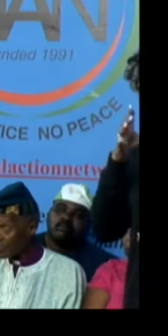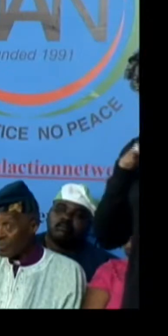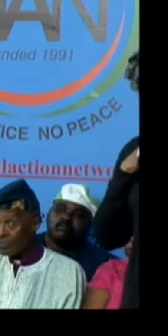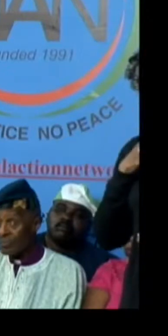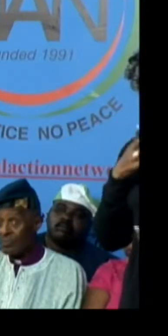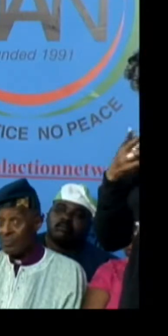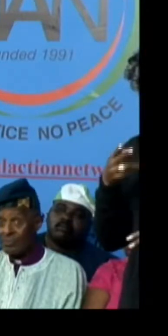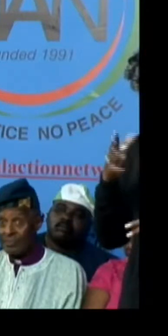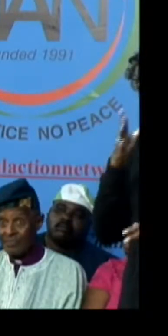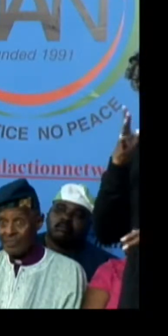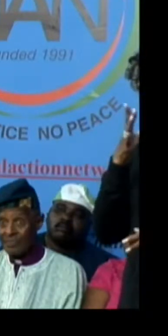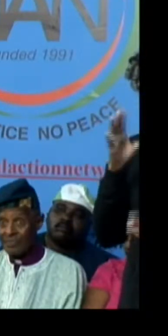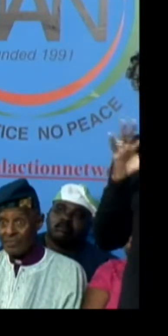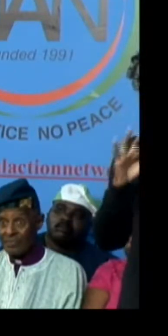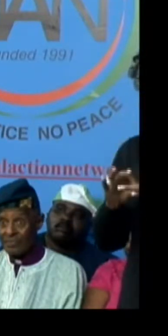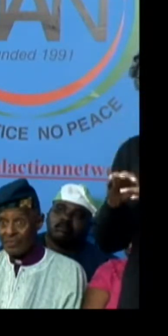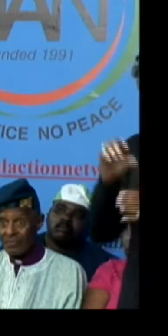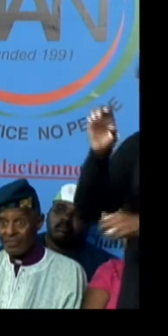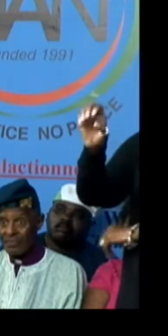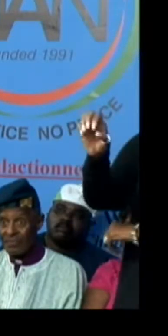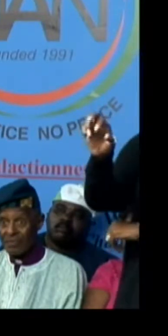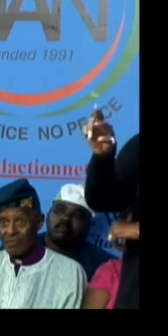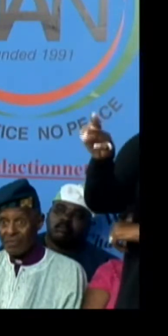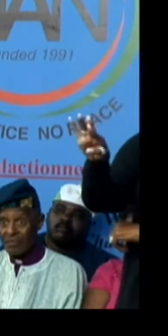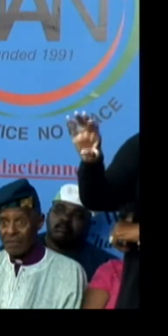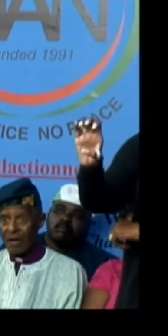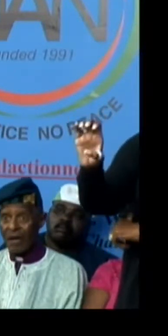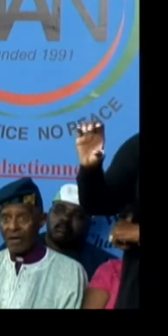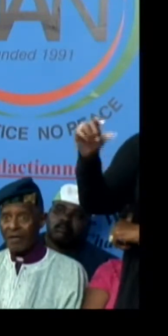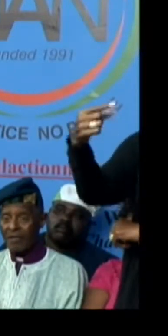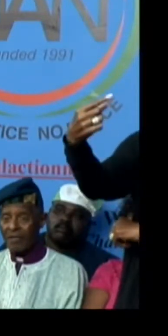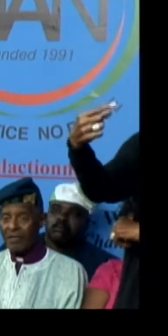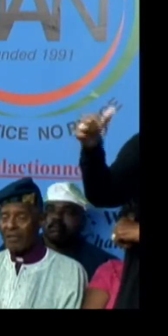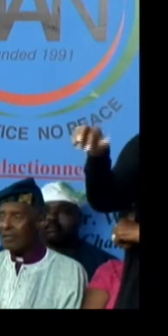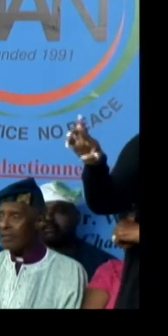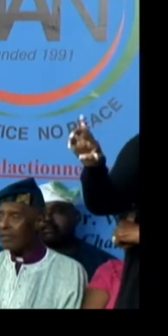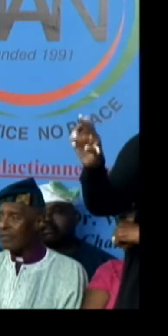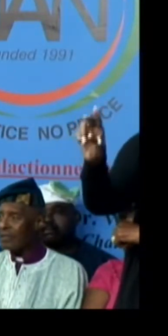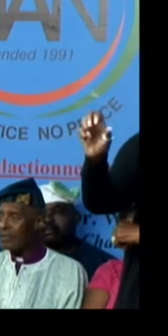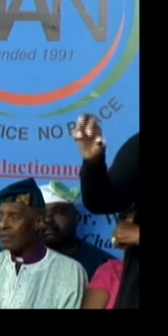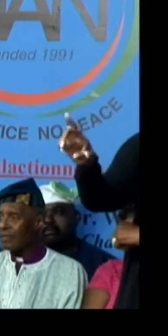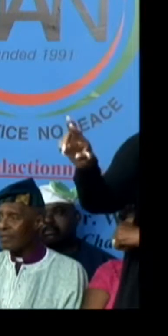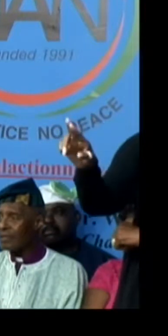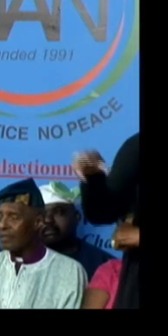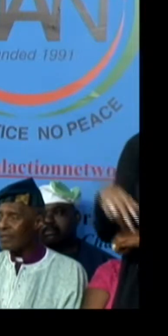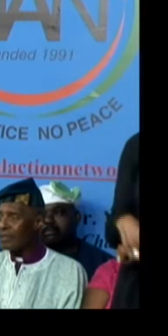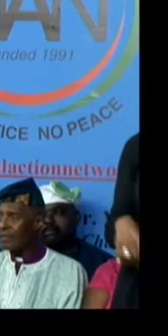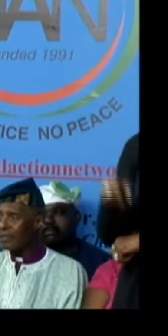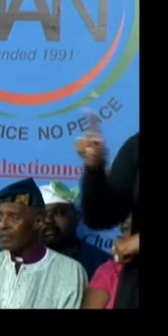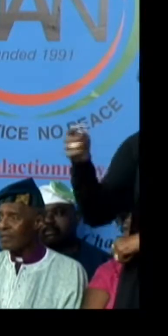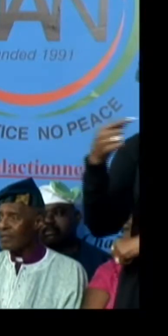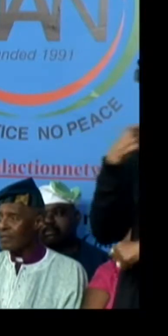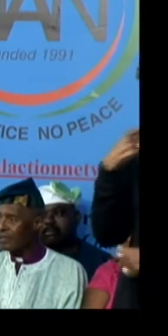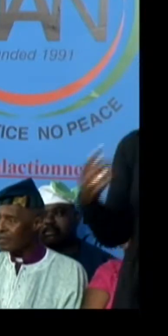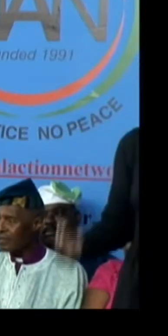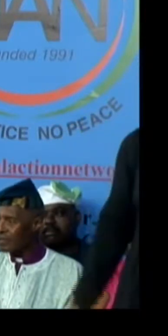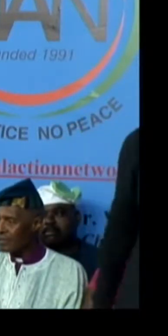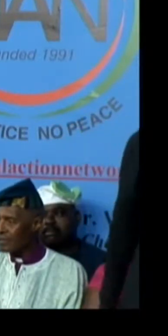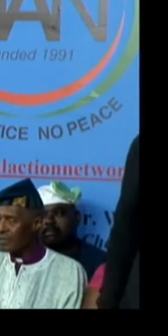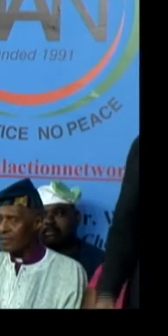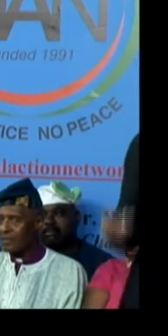saying to him, yeah, be rough with them? This kind of rough kind of justice is